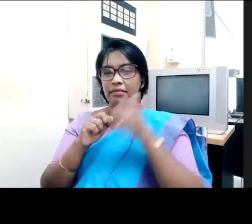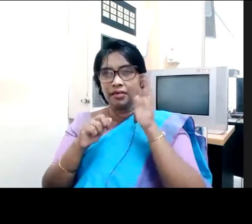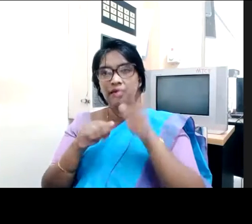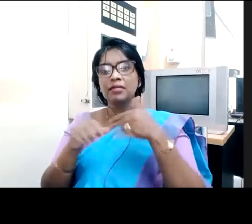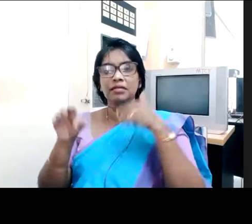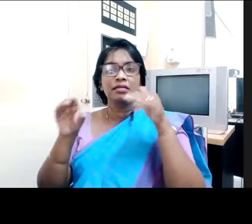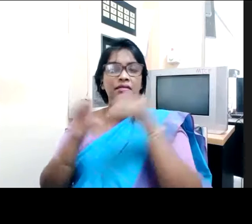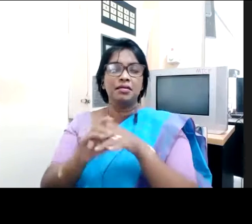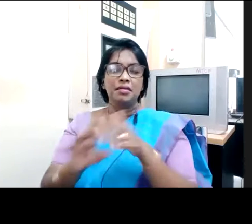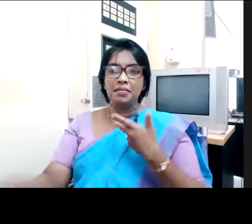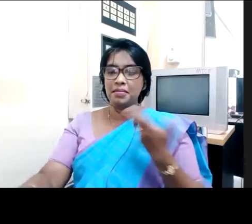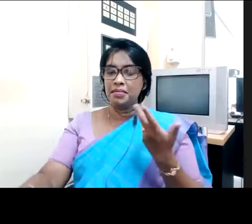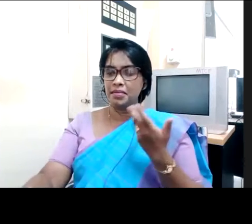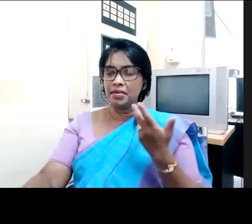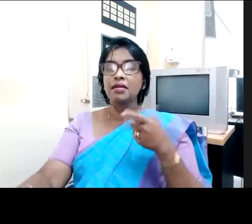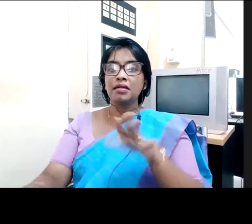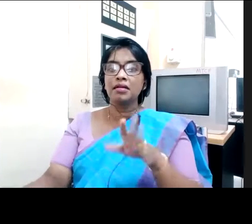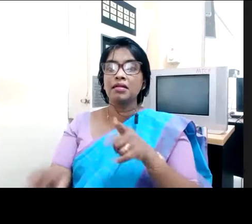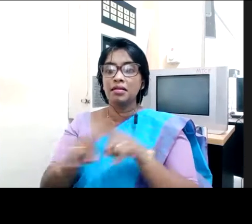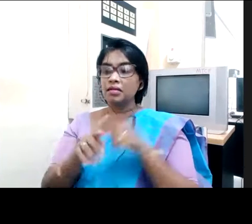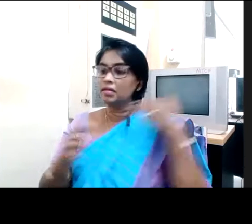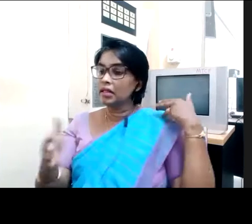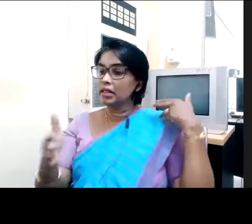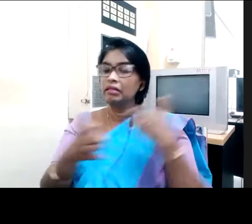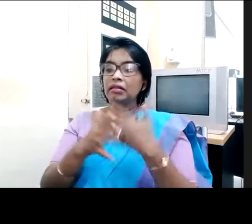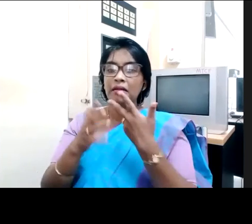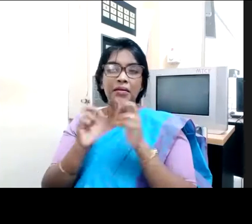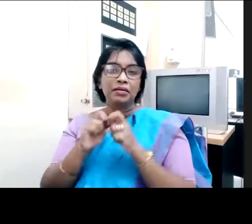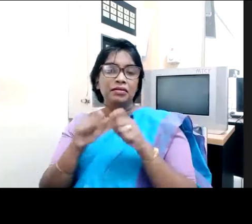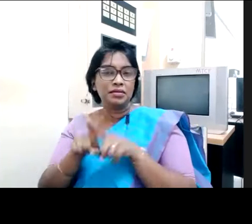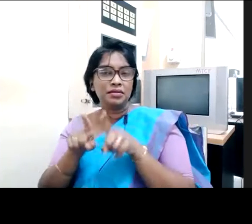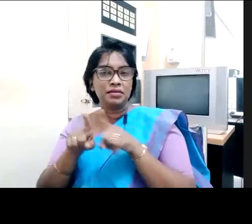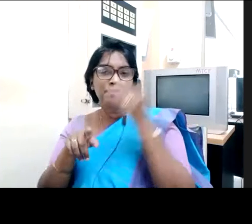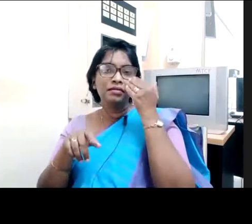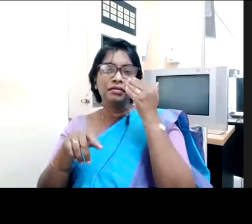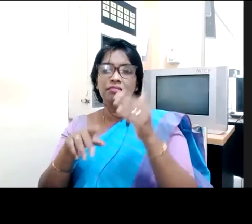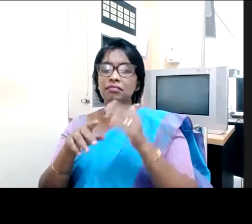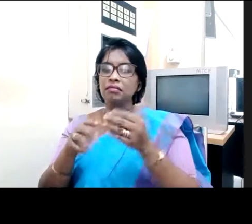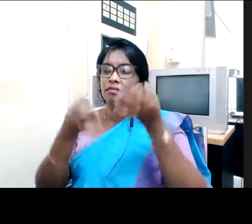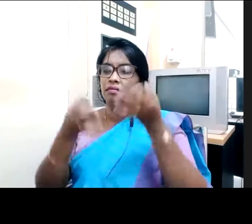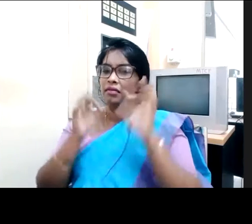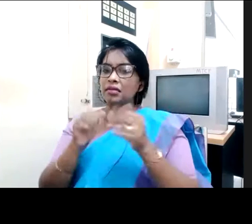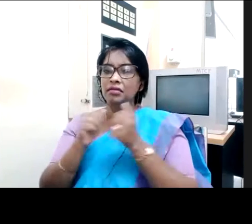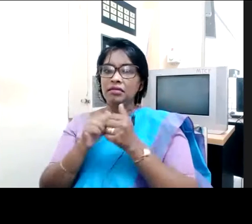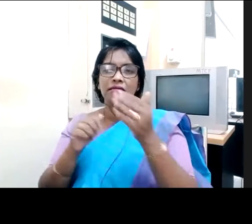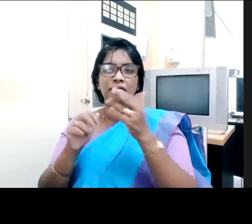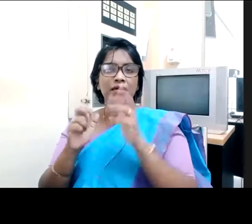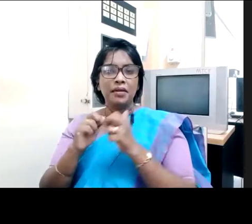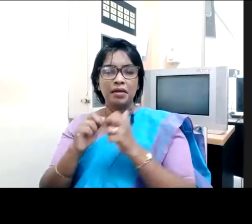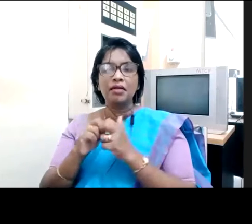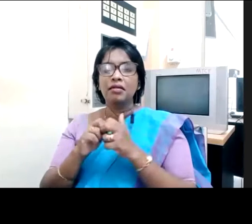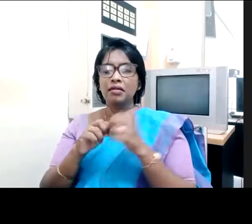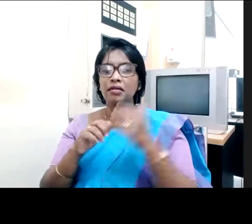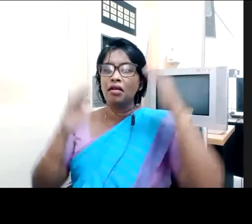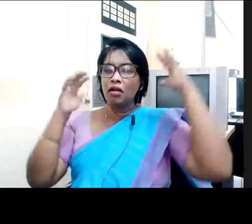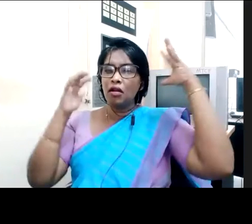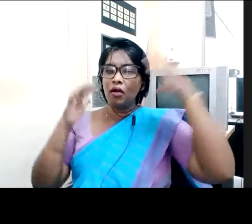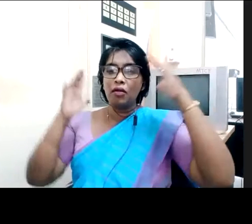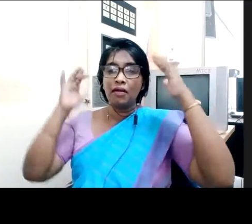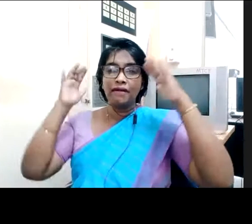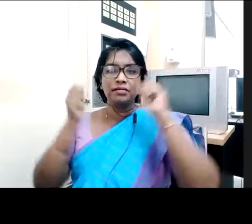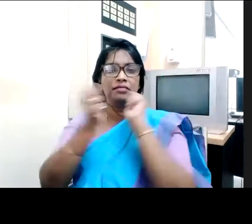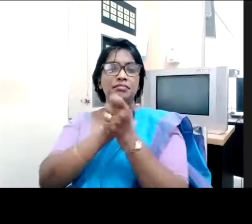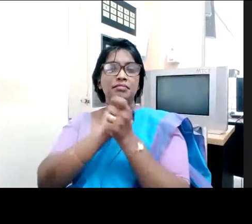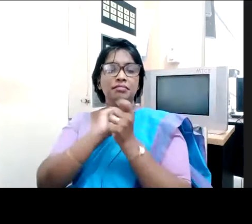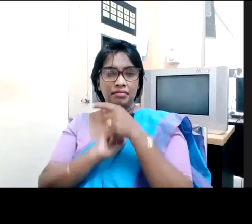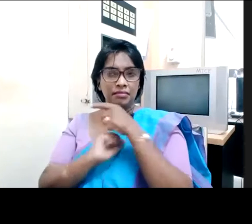long-term basis, we also have a very serious issue of the climate change. IPCC's report is given code red for